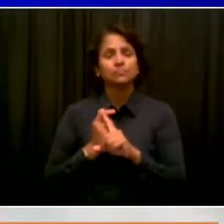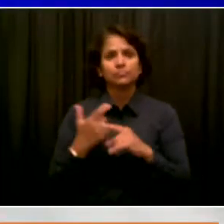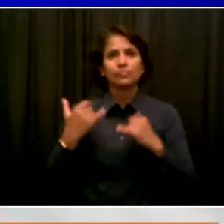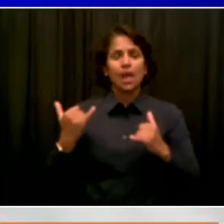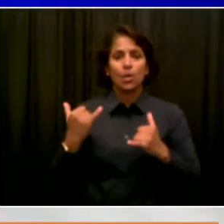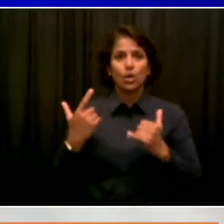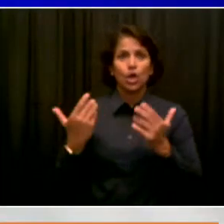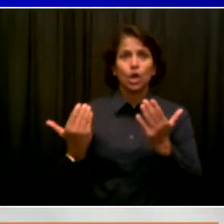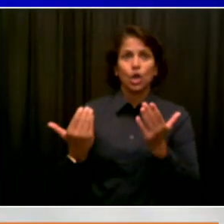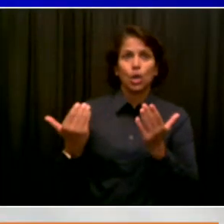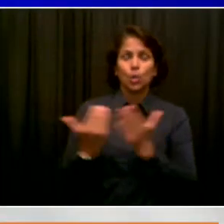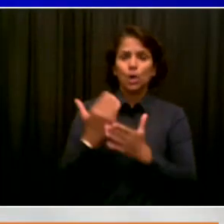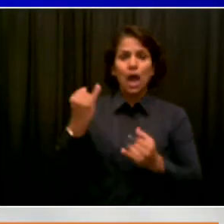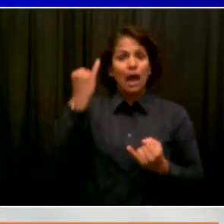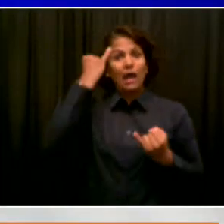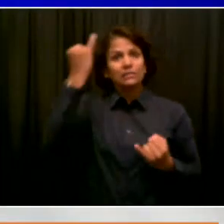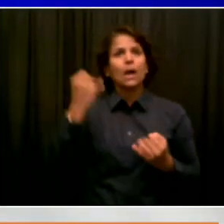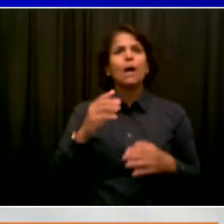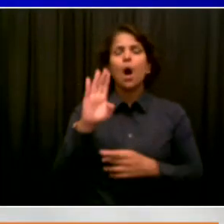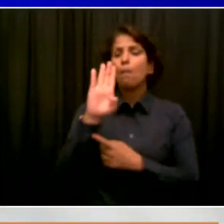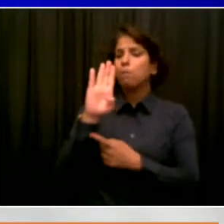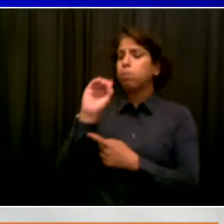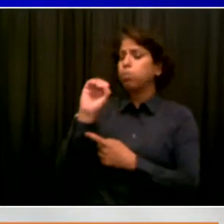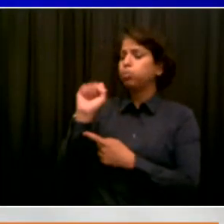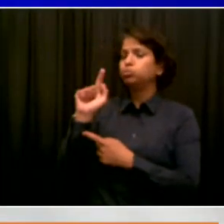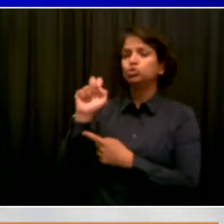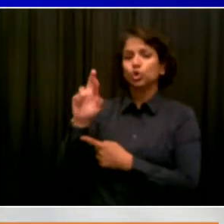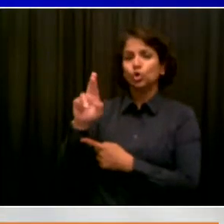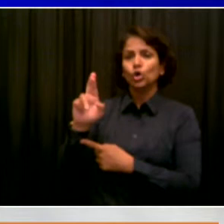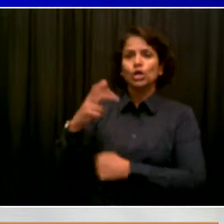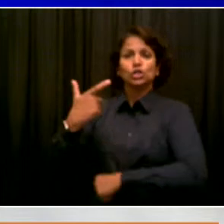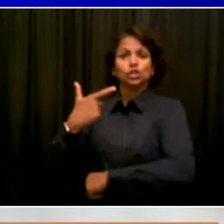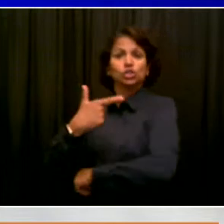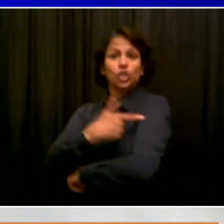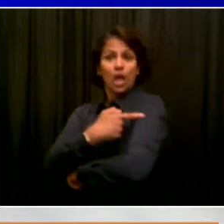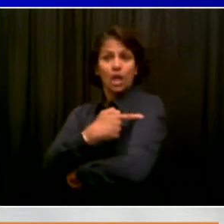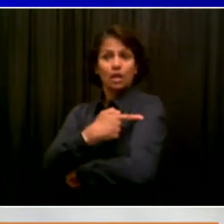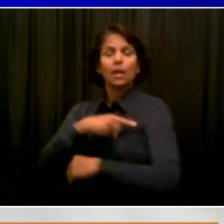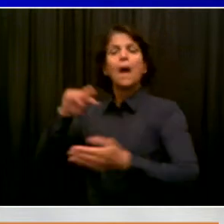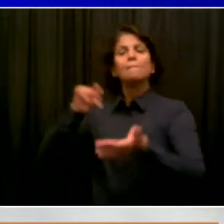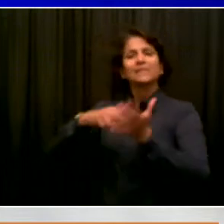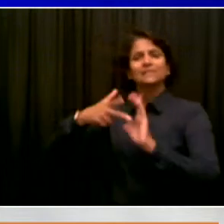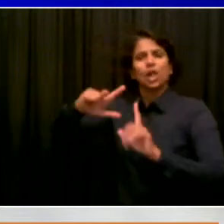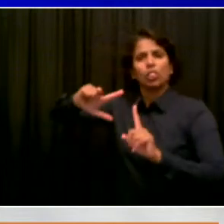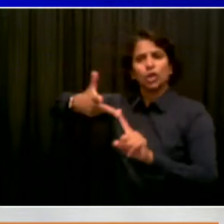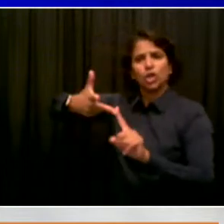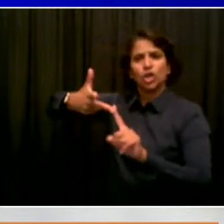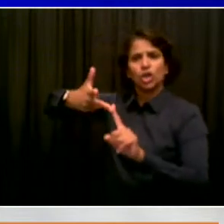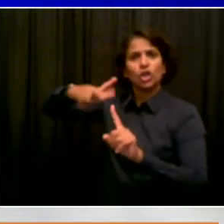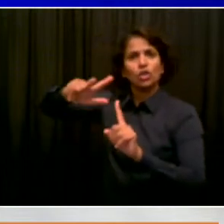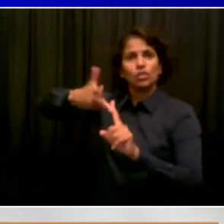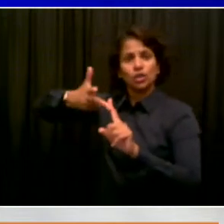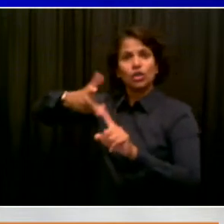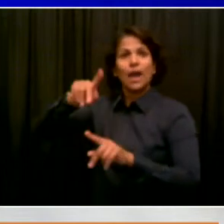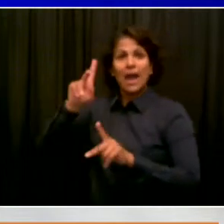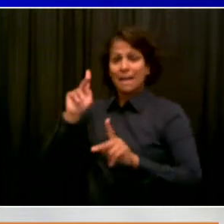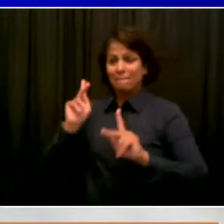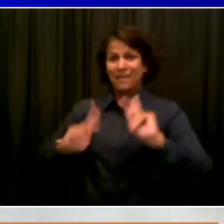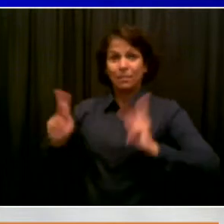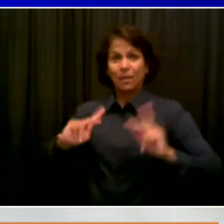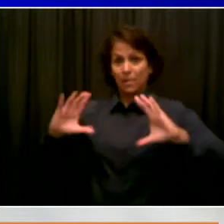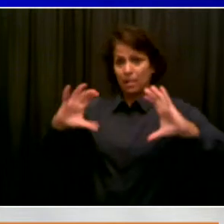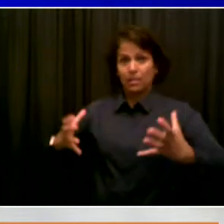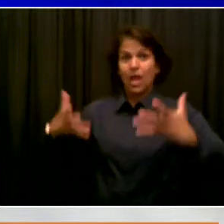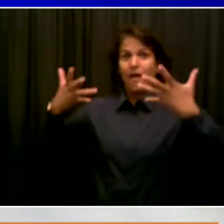Already, for folks who are significantly immunocompromised, boosters are available. But we are